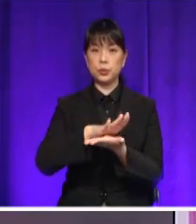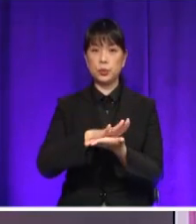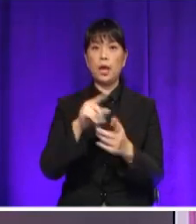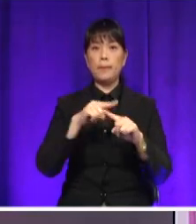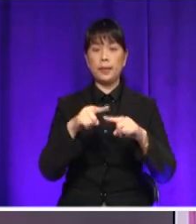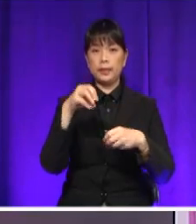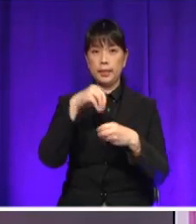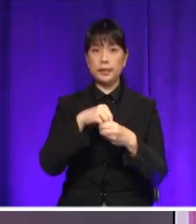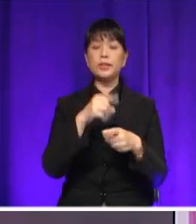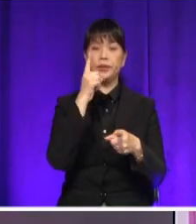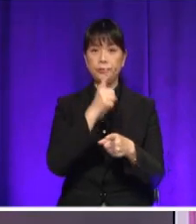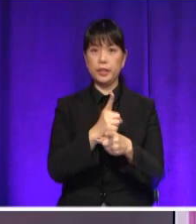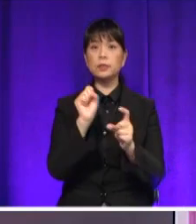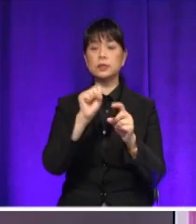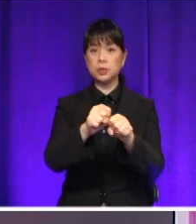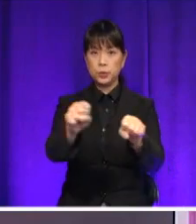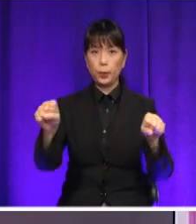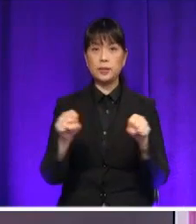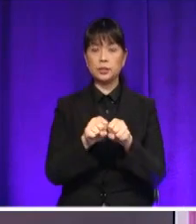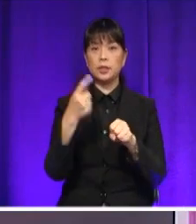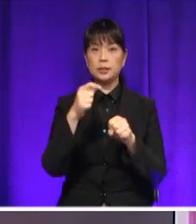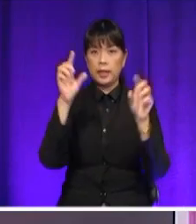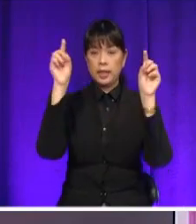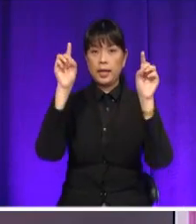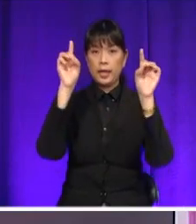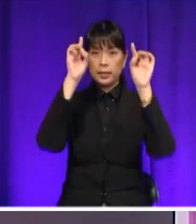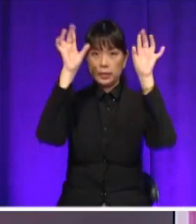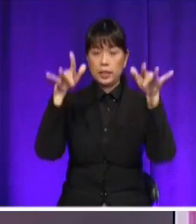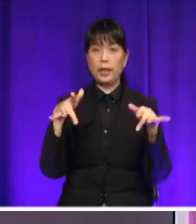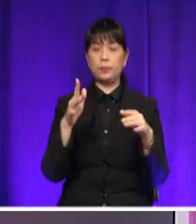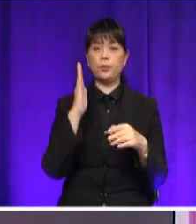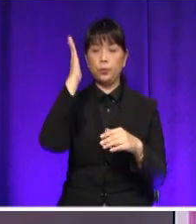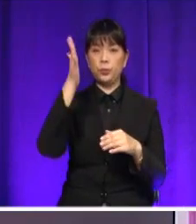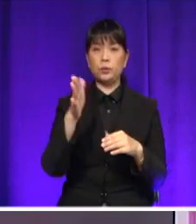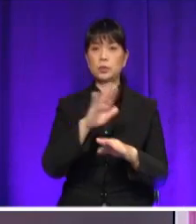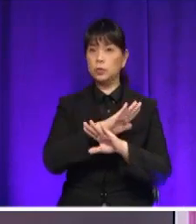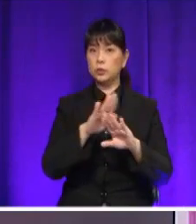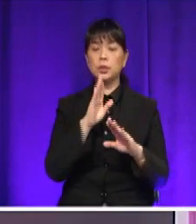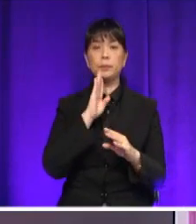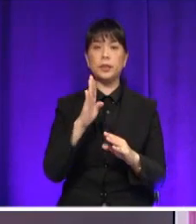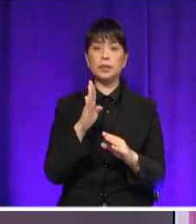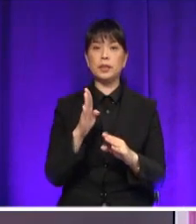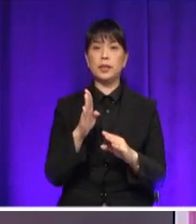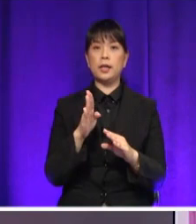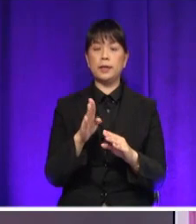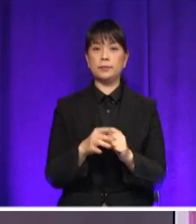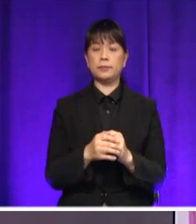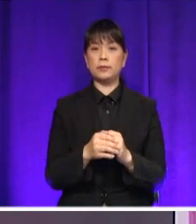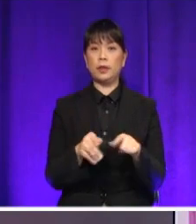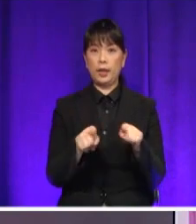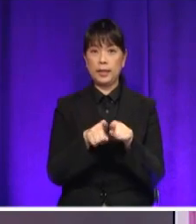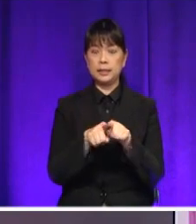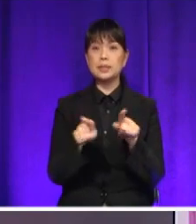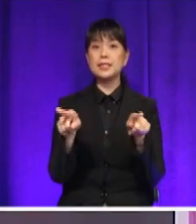real situation, the exam will not be as smooth as it was, as what we